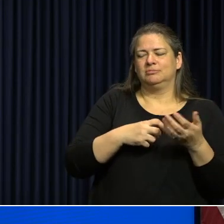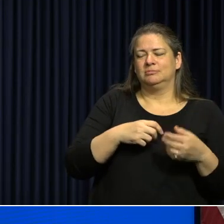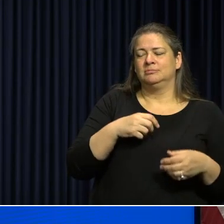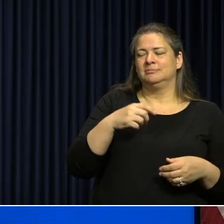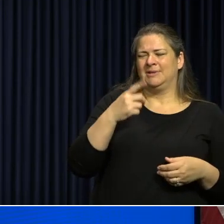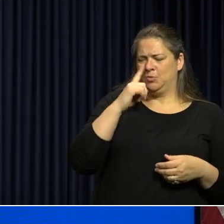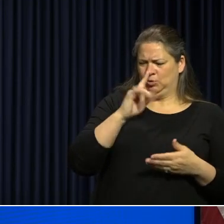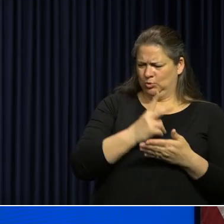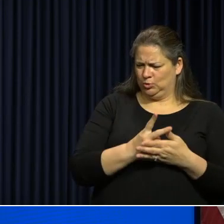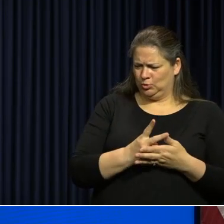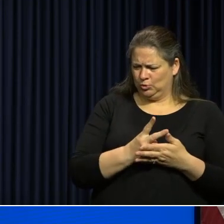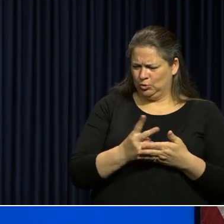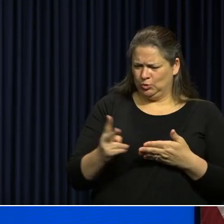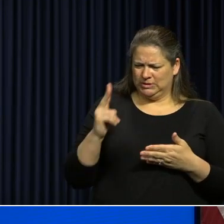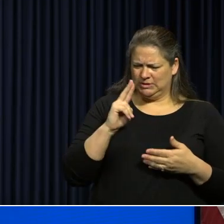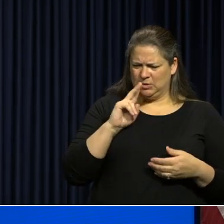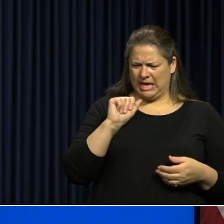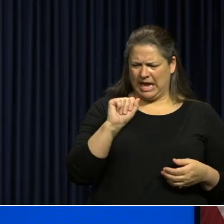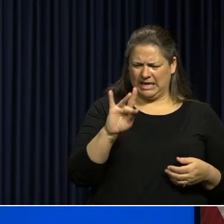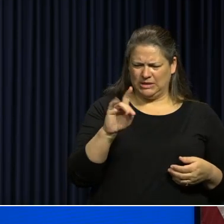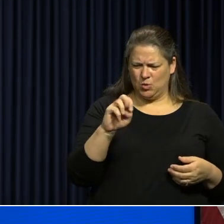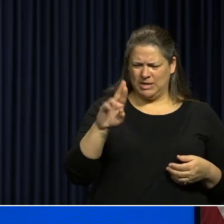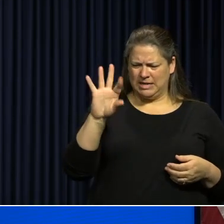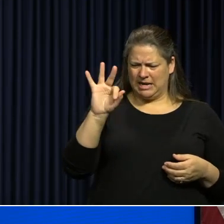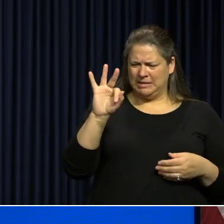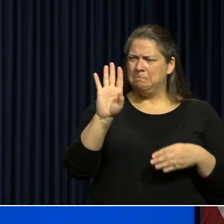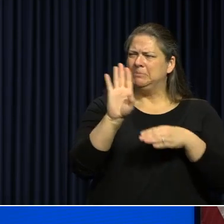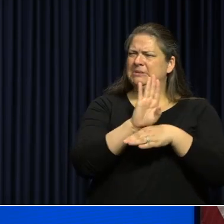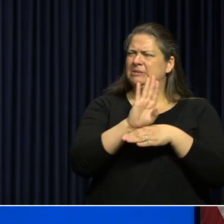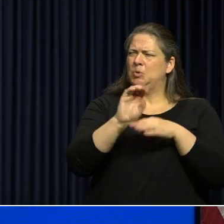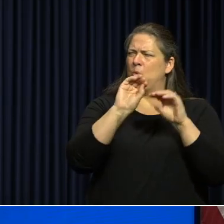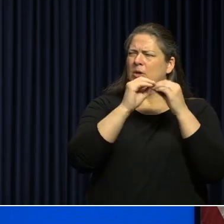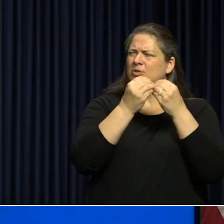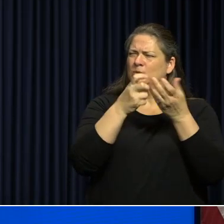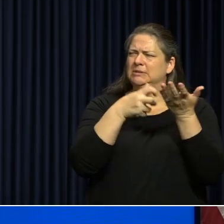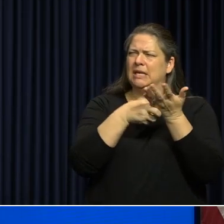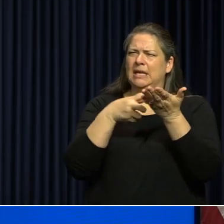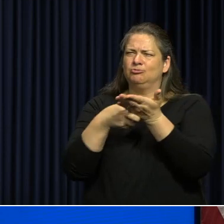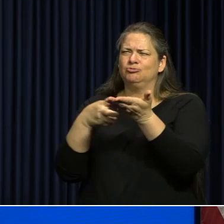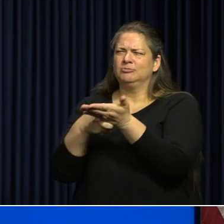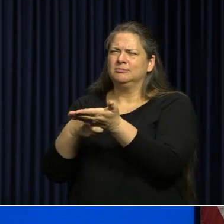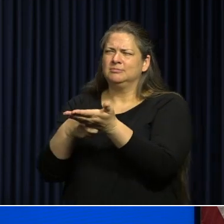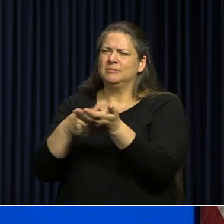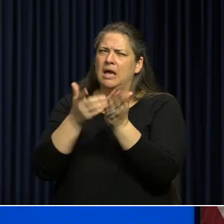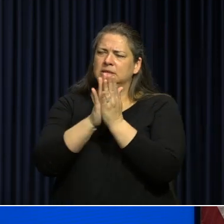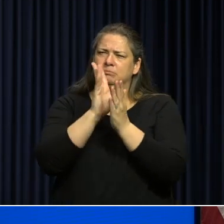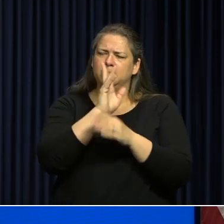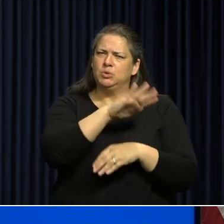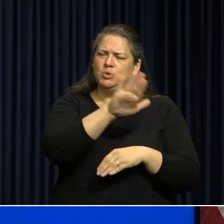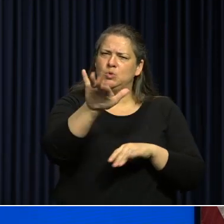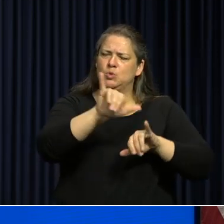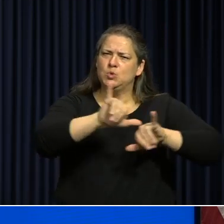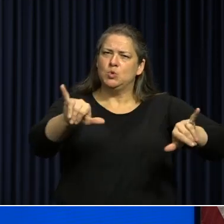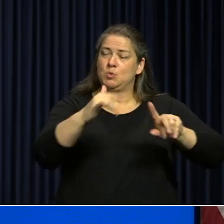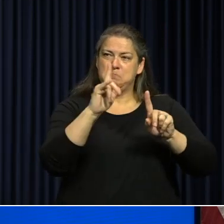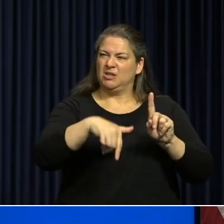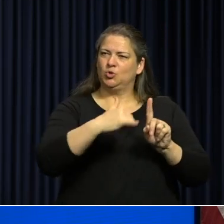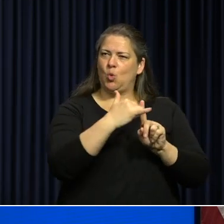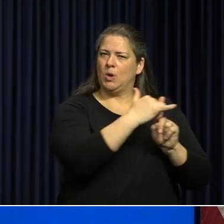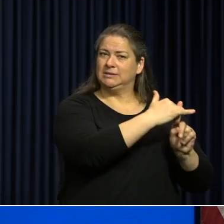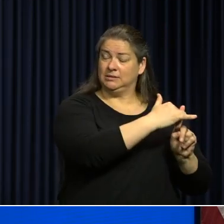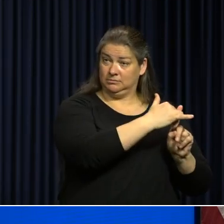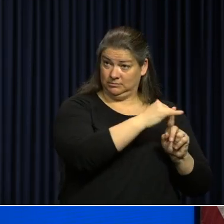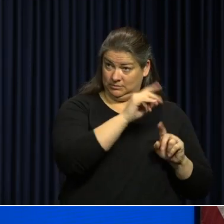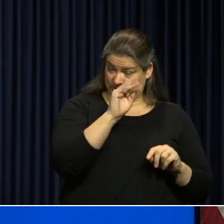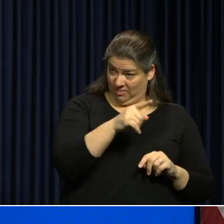want to say it was 18 or 19 businesses and organizations citations went out asking people to quarantine. Do we know if